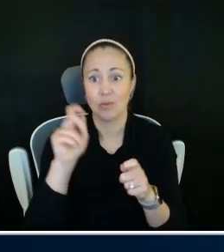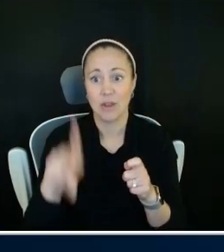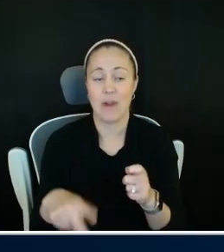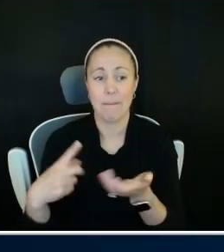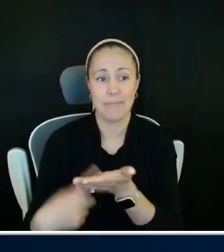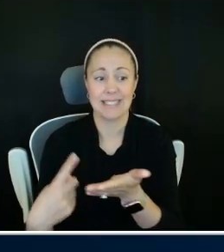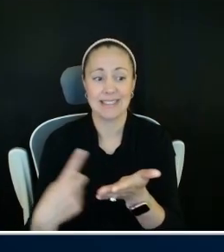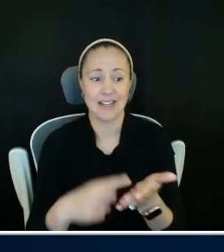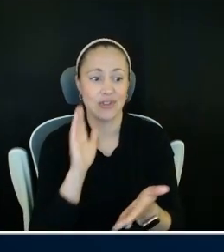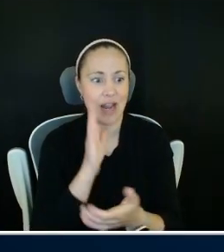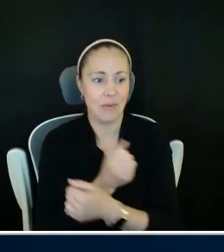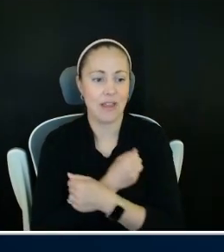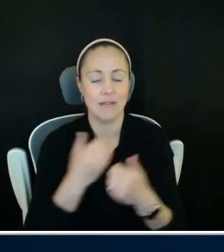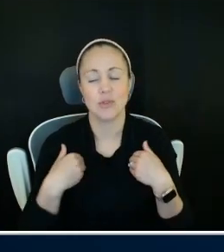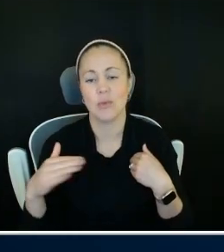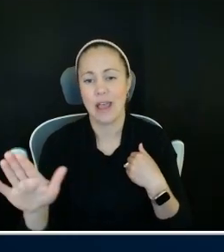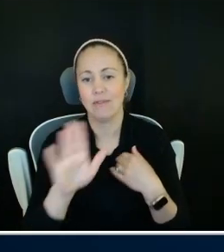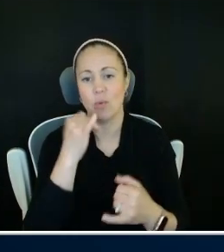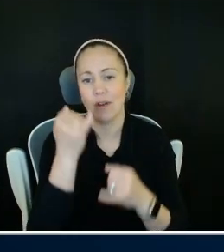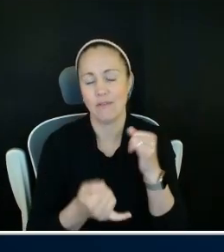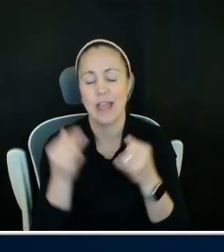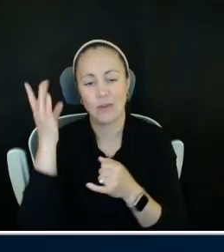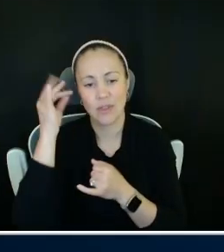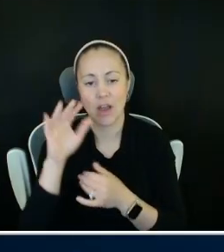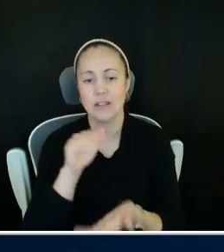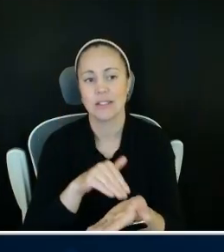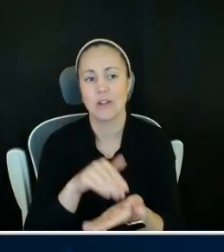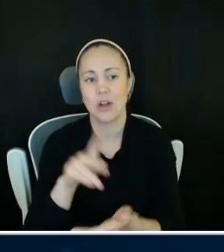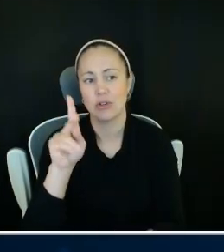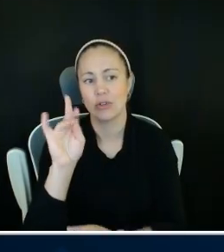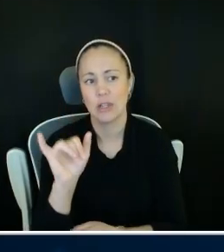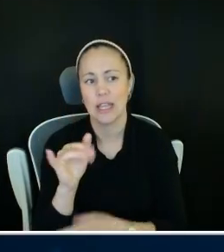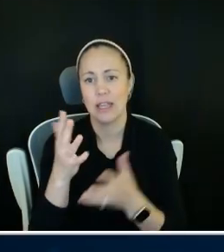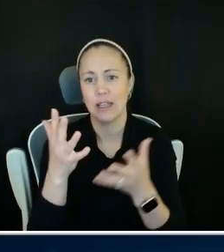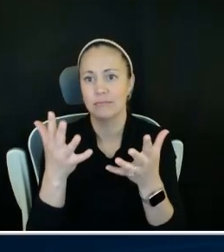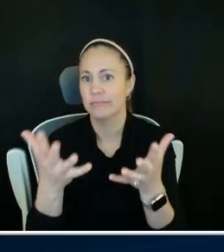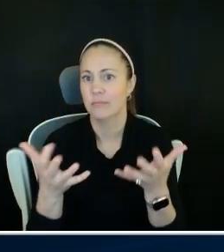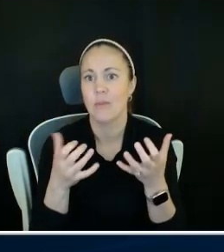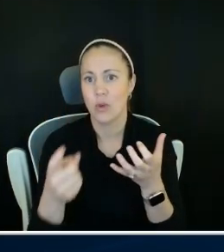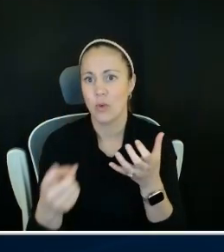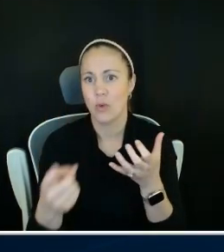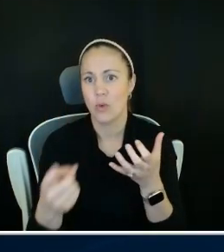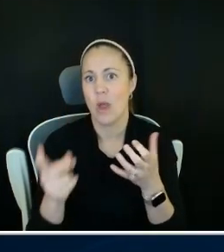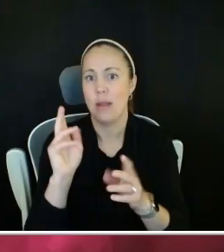get today's takeaways. Dr. Key, what do you want our viewers to take away most from this discussion?